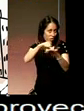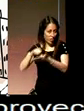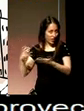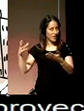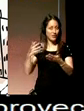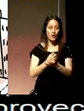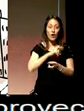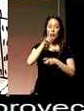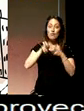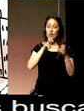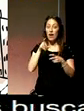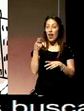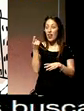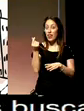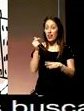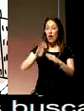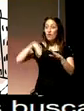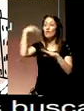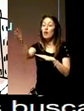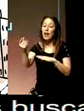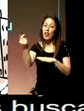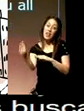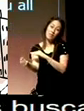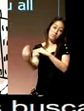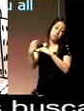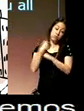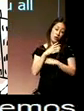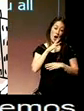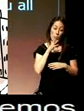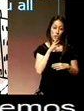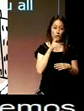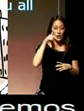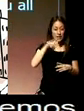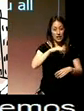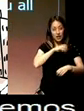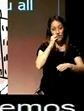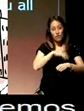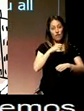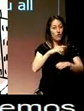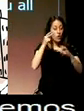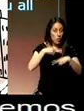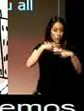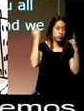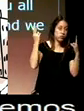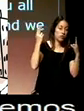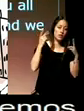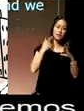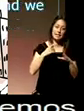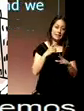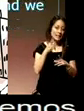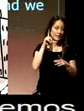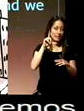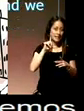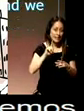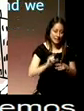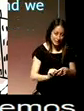you all know, public funds are cut down all the time, and we have to find alternatives. This is, of